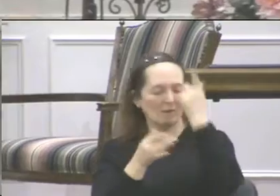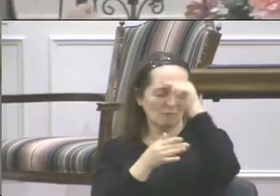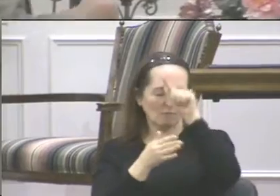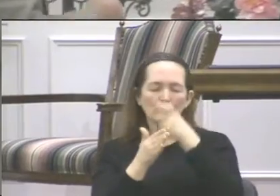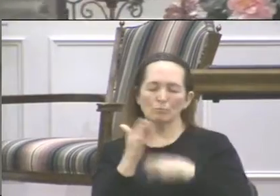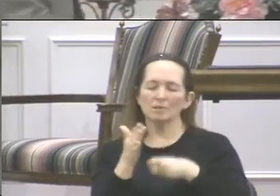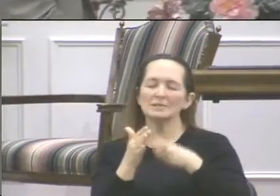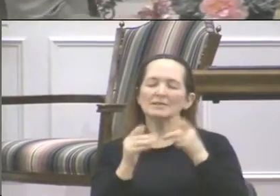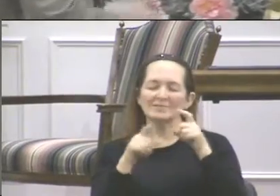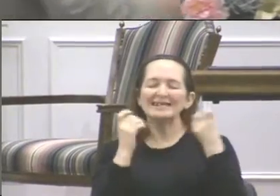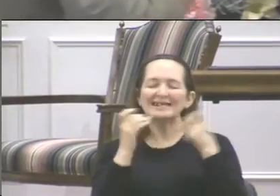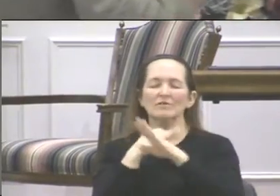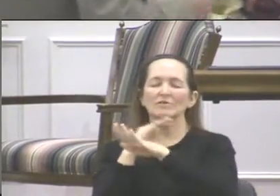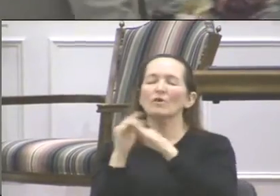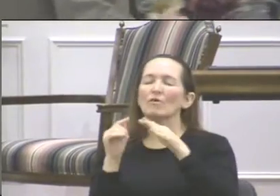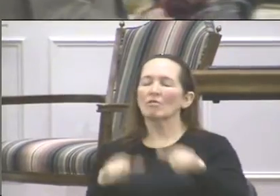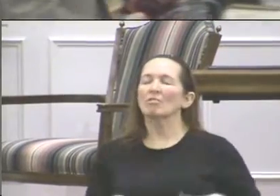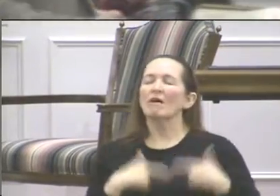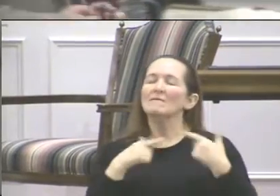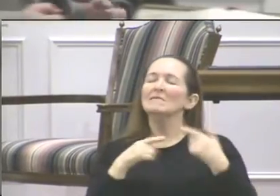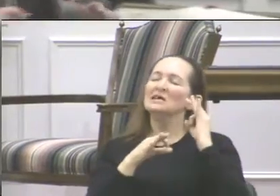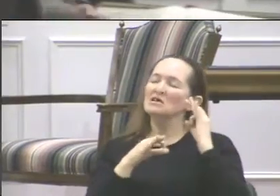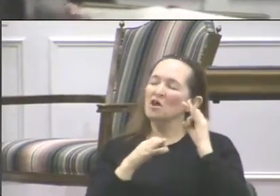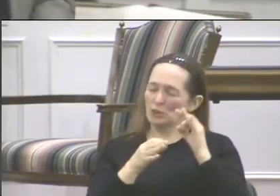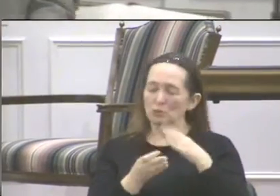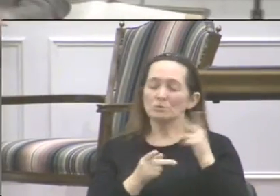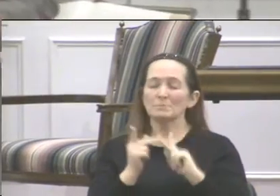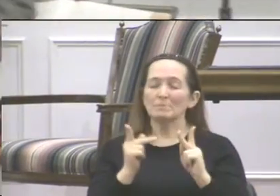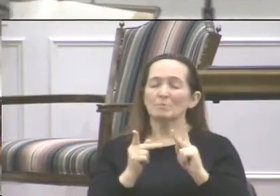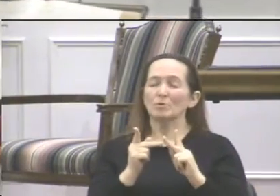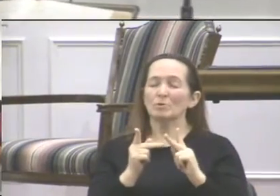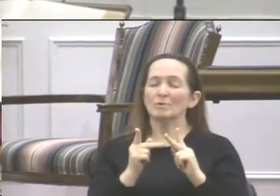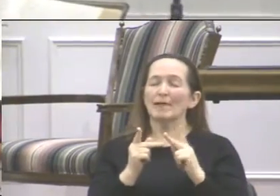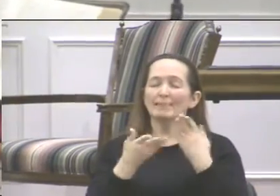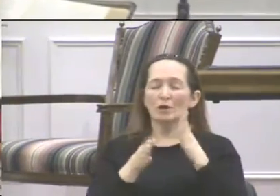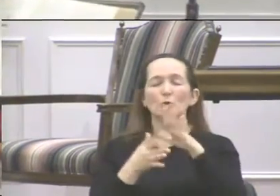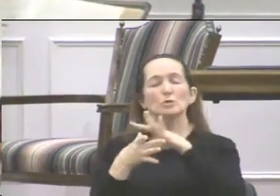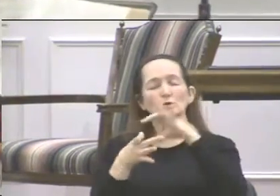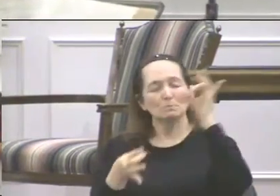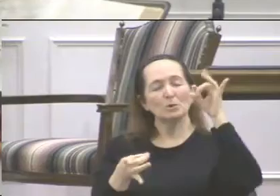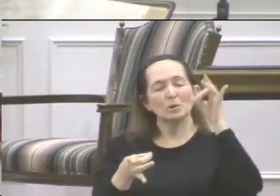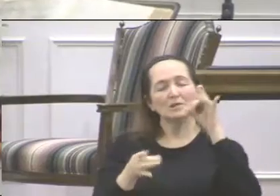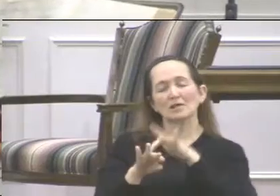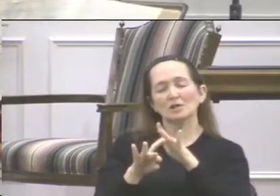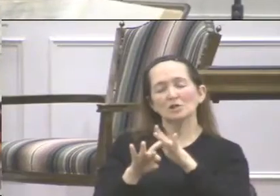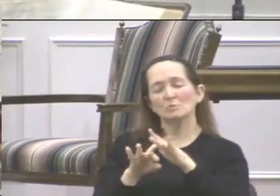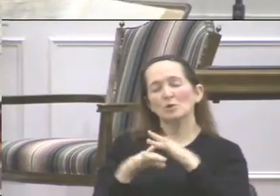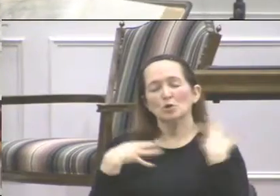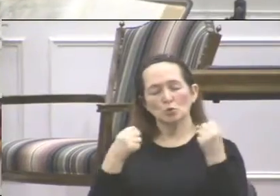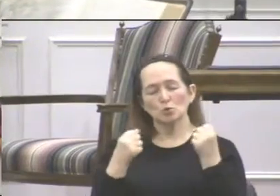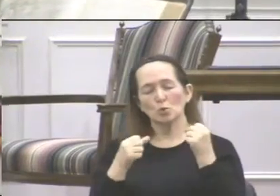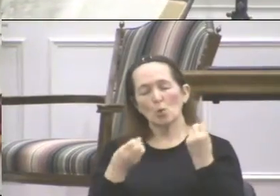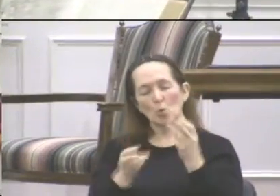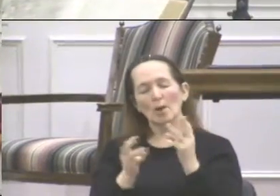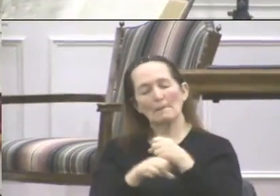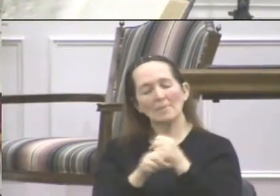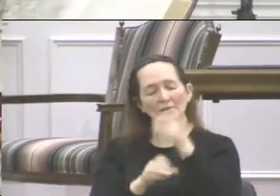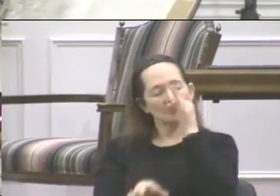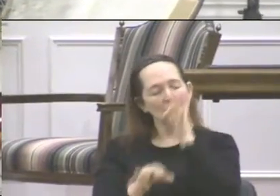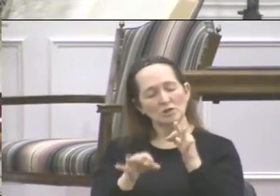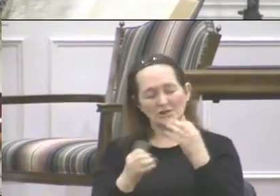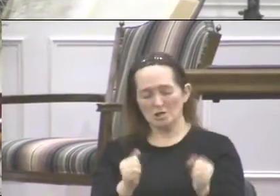your Spirit move them in a powerful way to make a decision that, yes, today is the day of